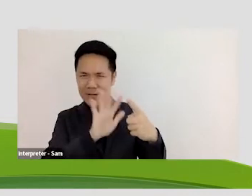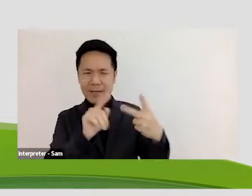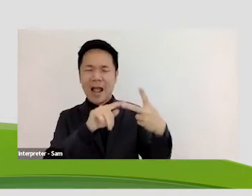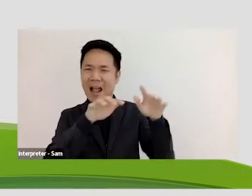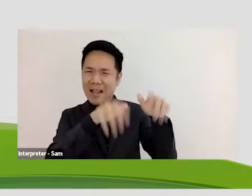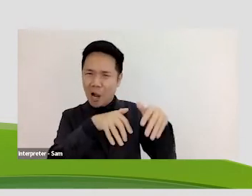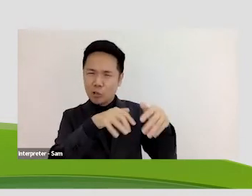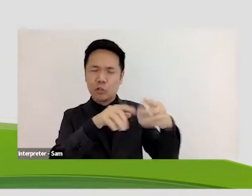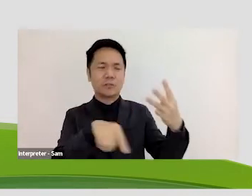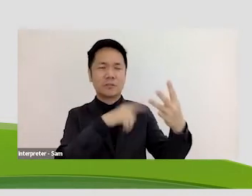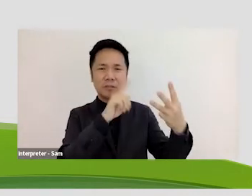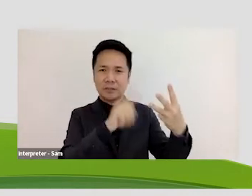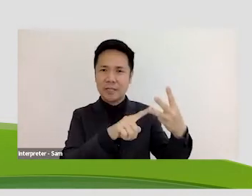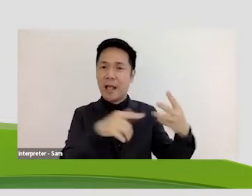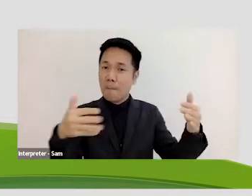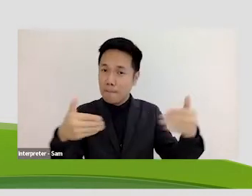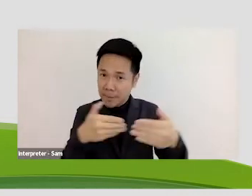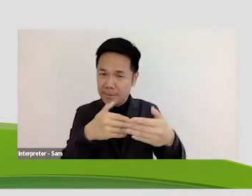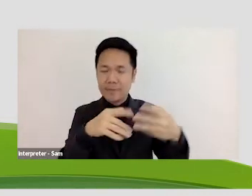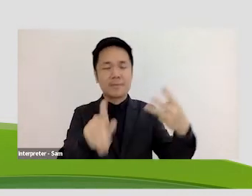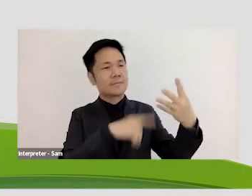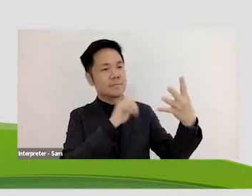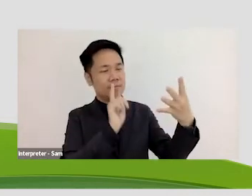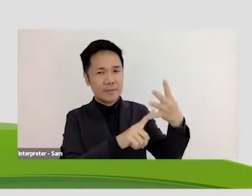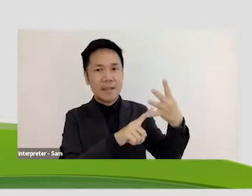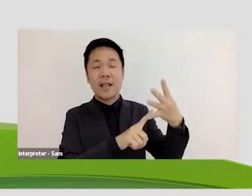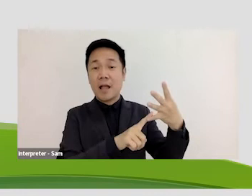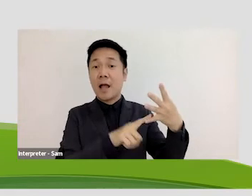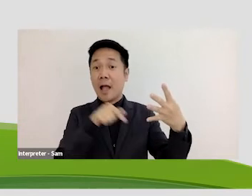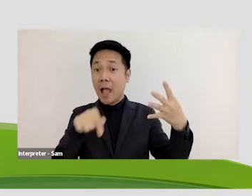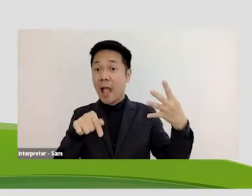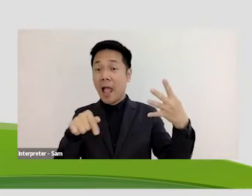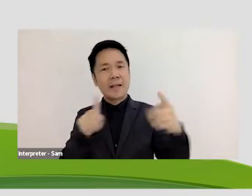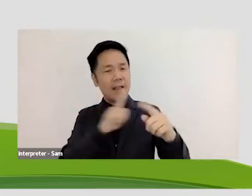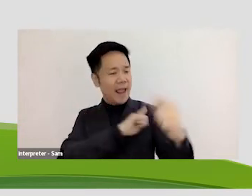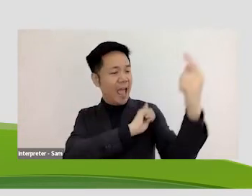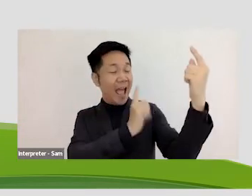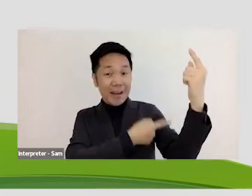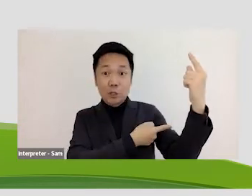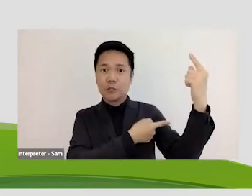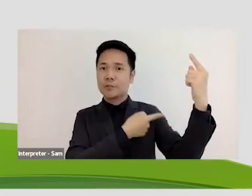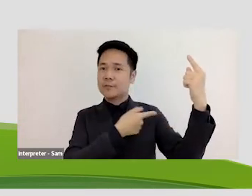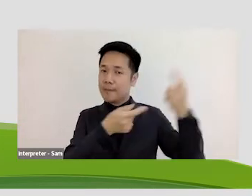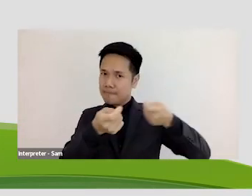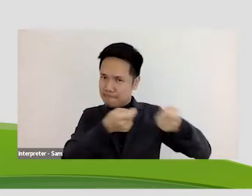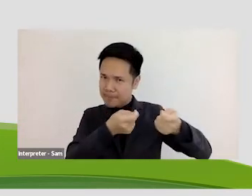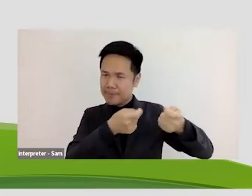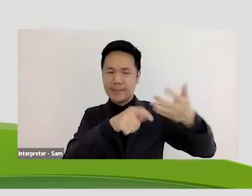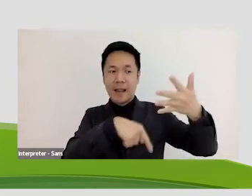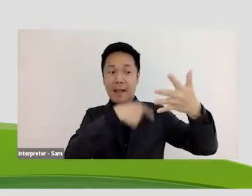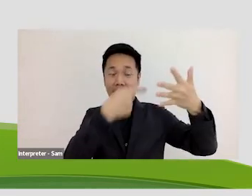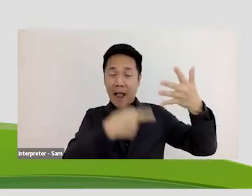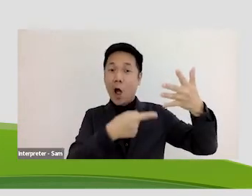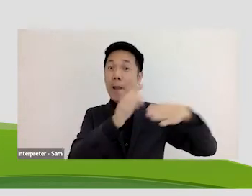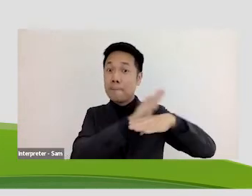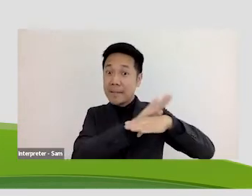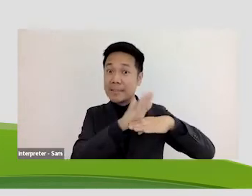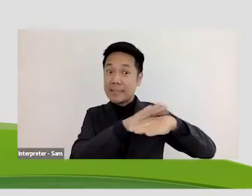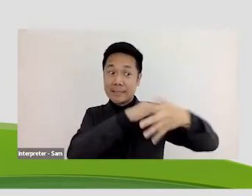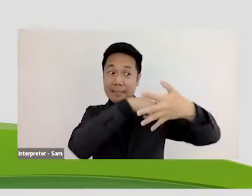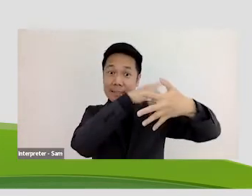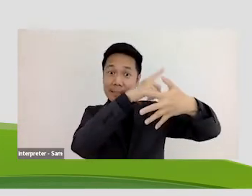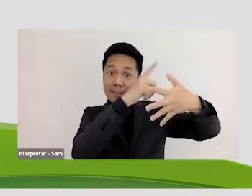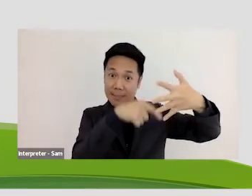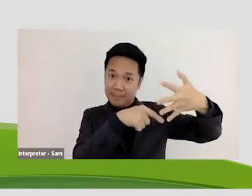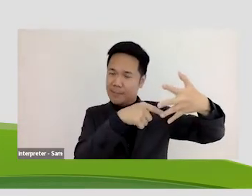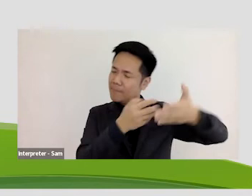and agroecology, decentralized sustainable energy, and other sustainability enterprises.